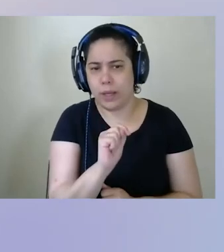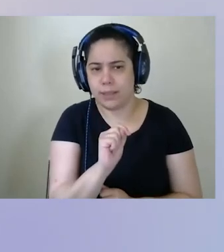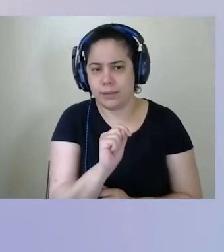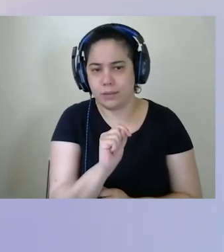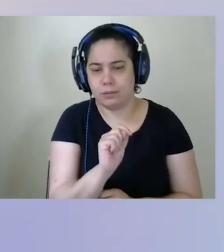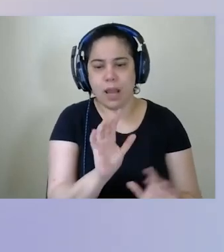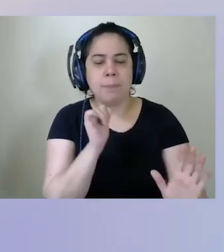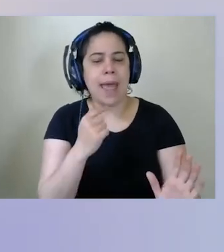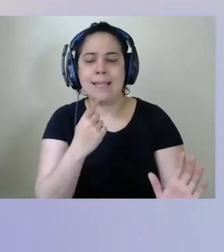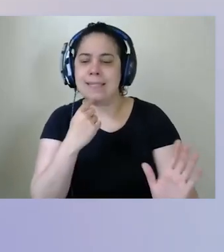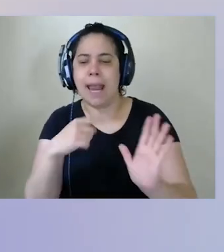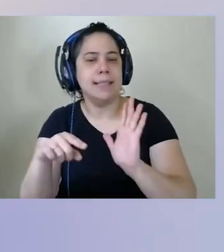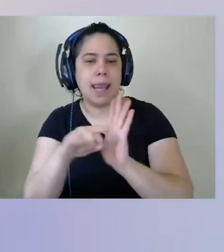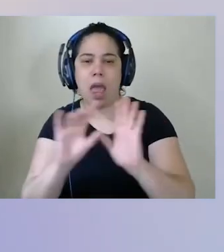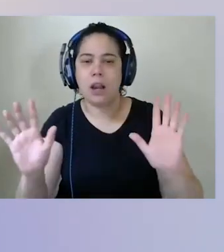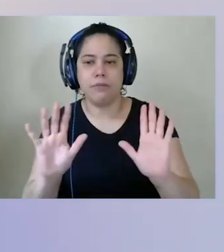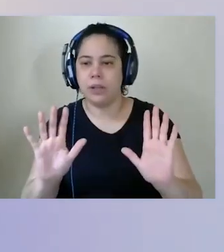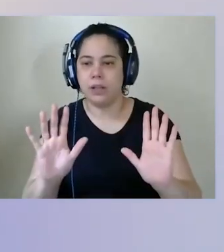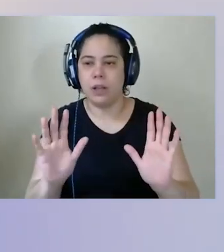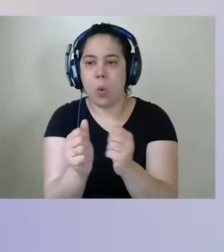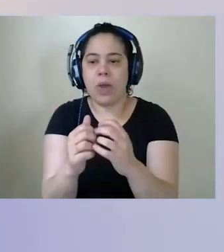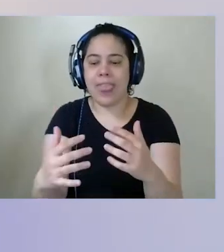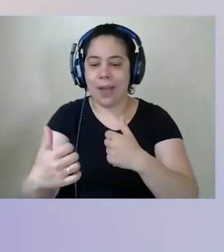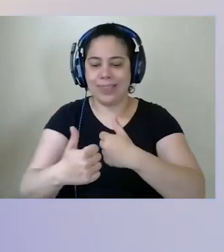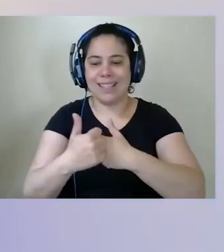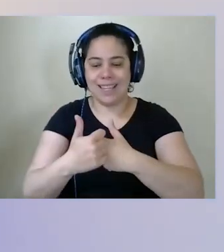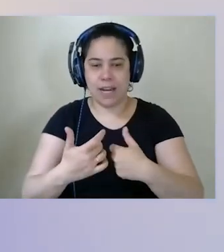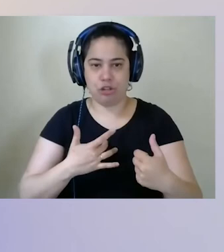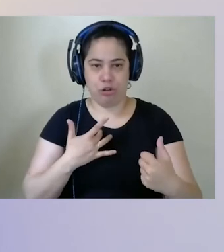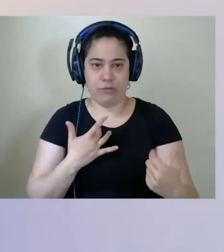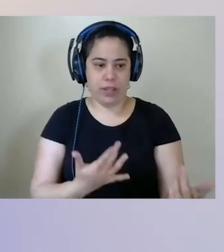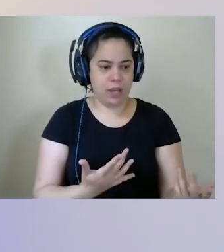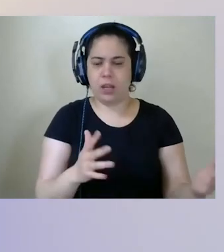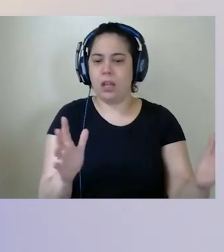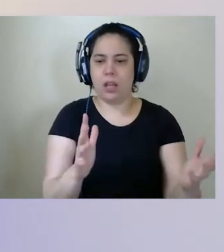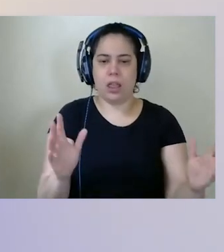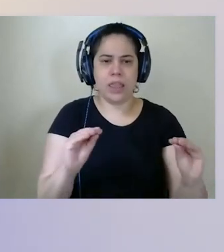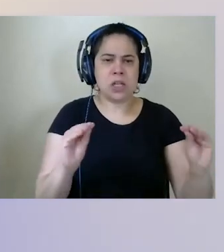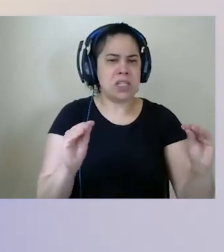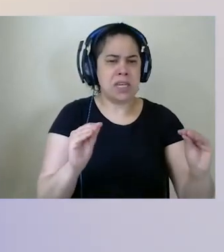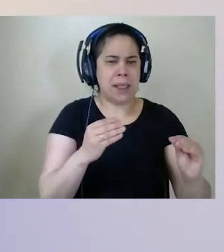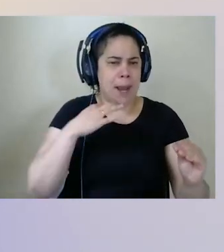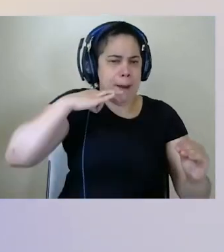the issue of threat, they would recognize that this was pure threat and